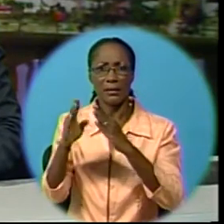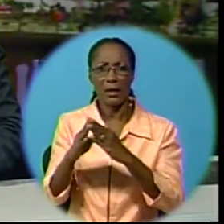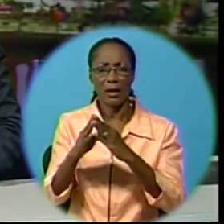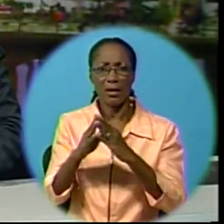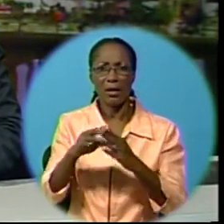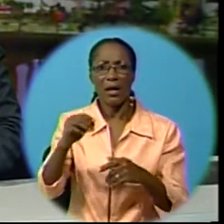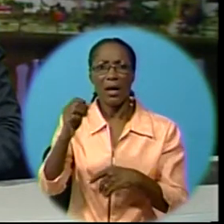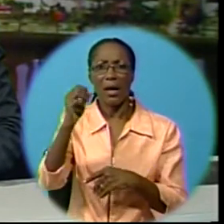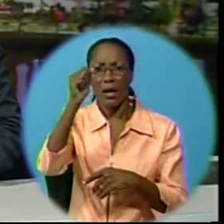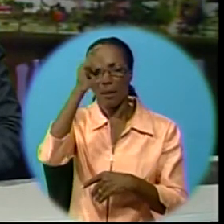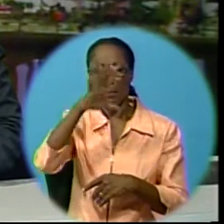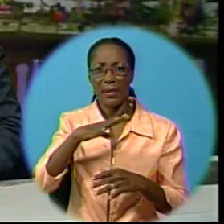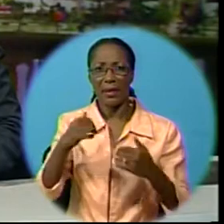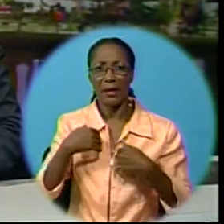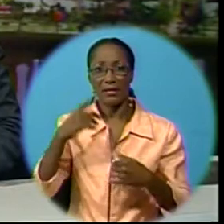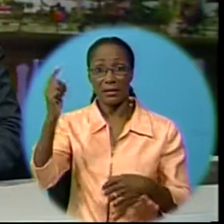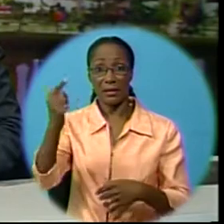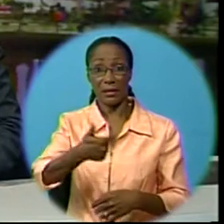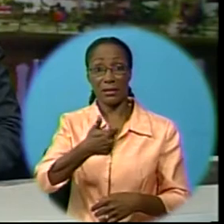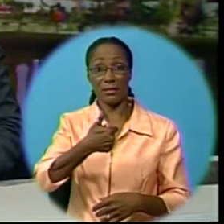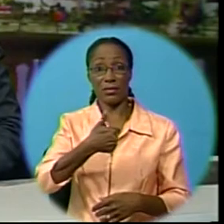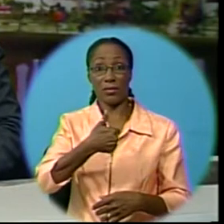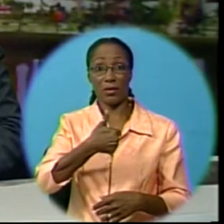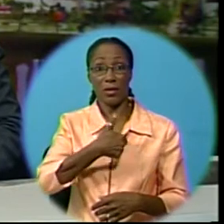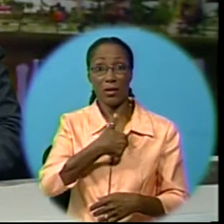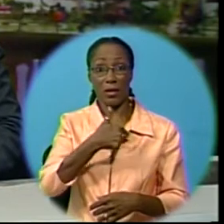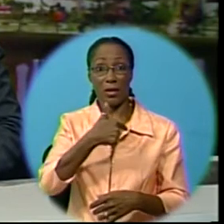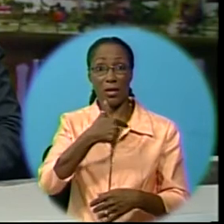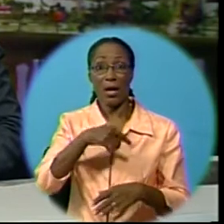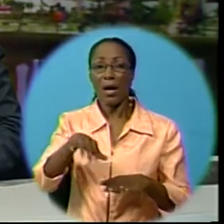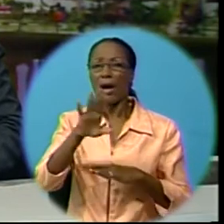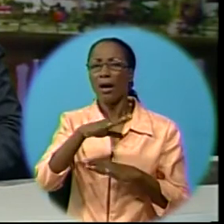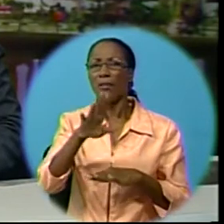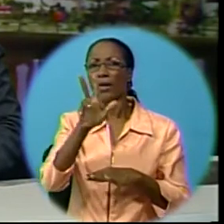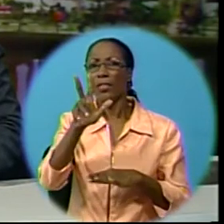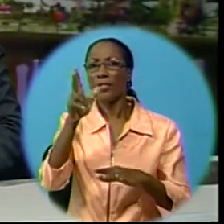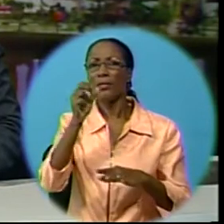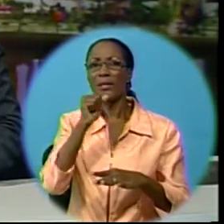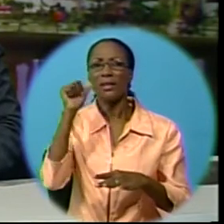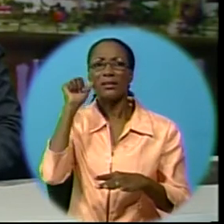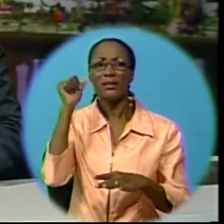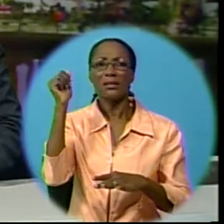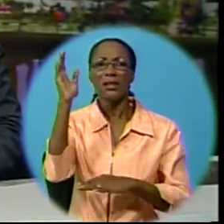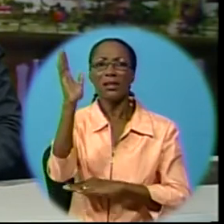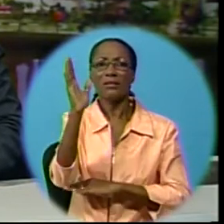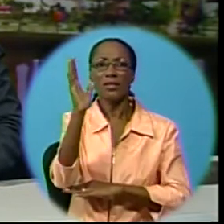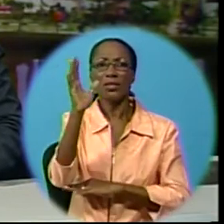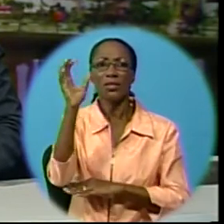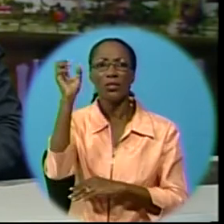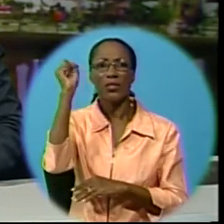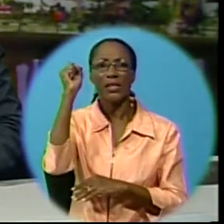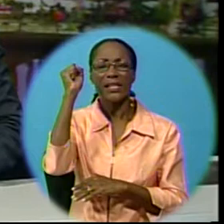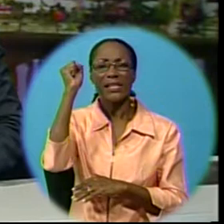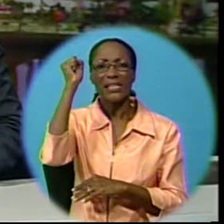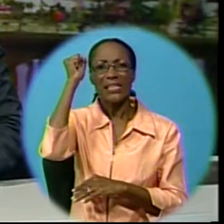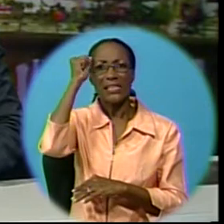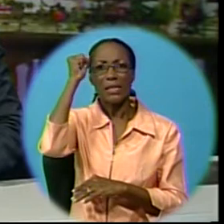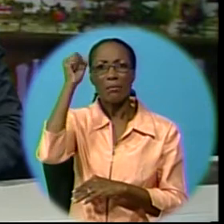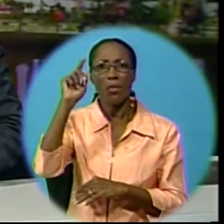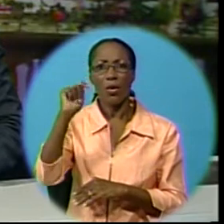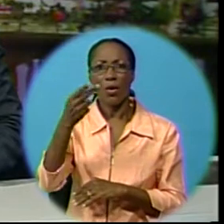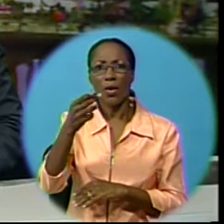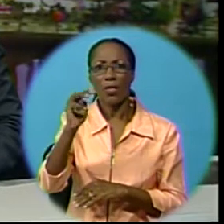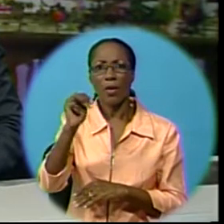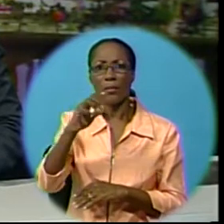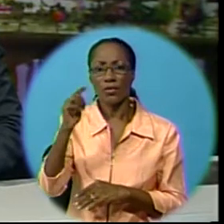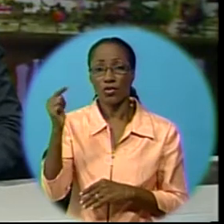nursing a gunshot wound. According to lawmen, around 3 yesterday afternoon, Seymour Thomas of Greenfield St. Michael was shot in his left